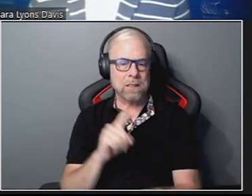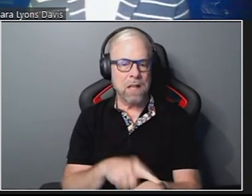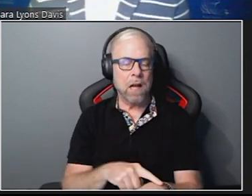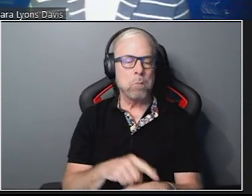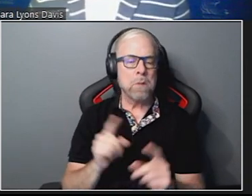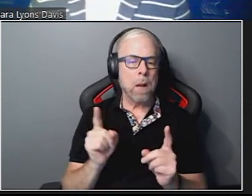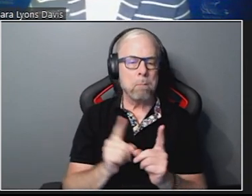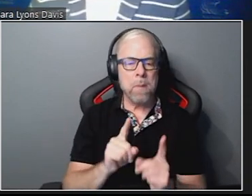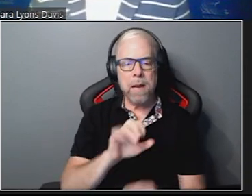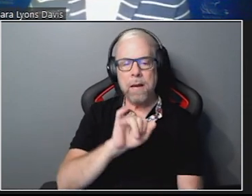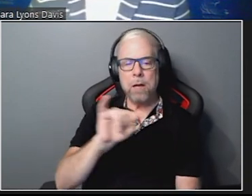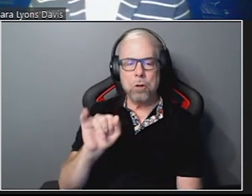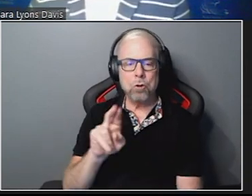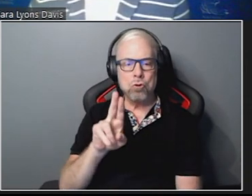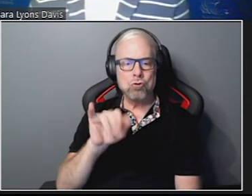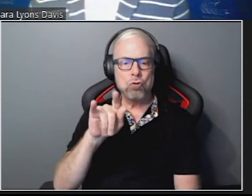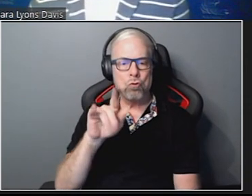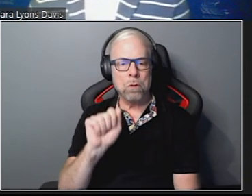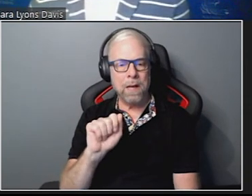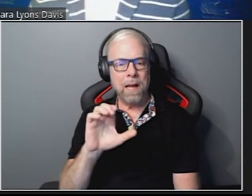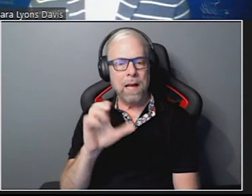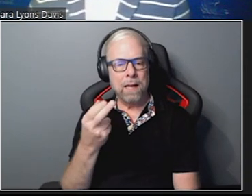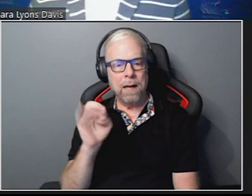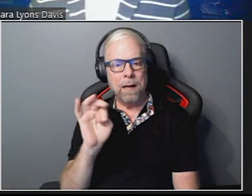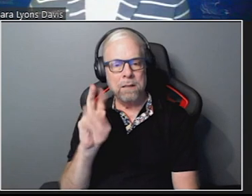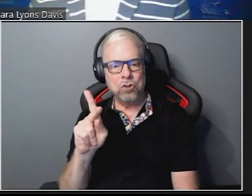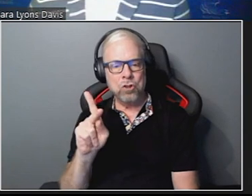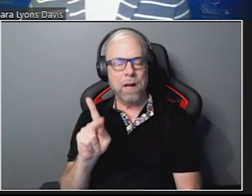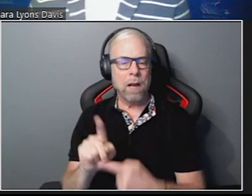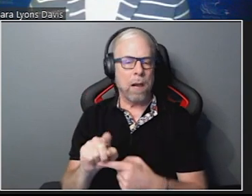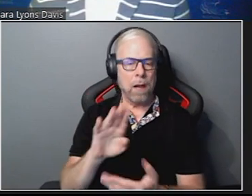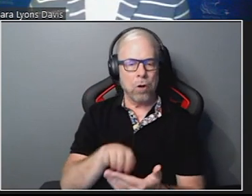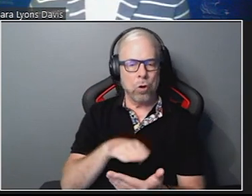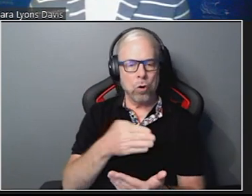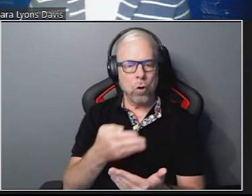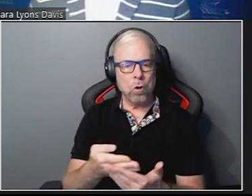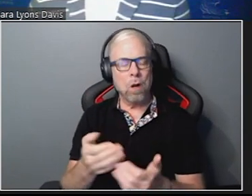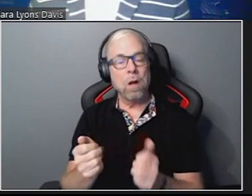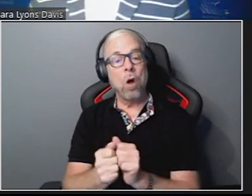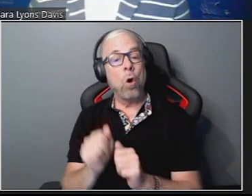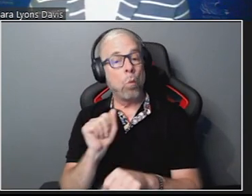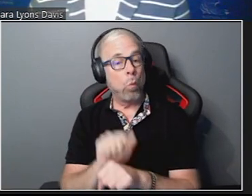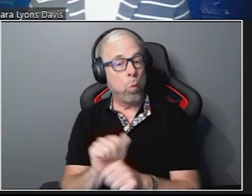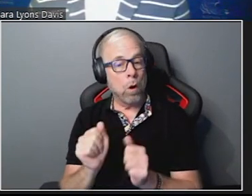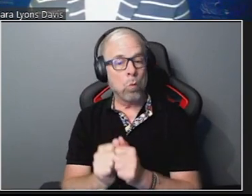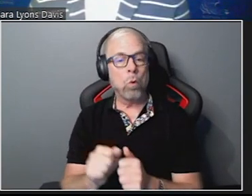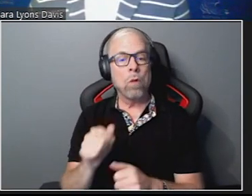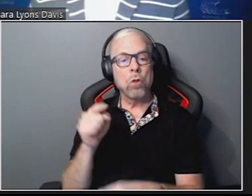an important role in communications with the U.S. Government Intelligence Agency, the